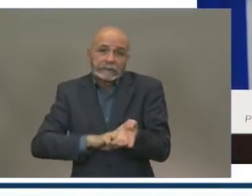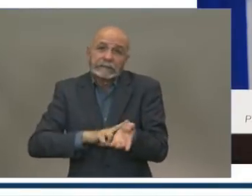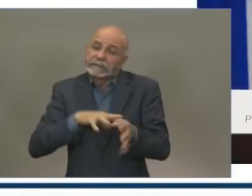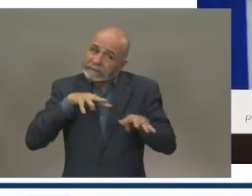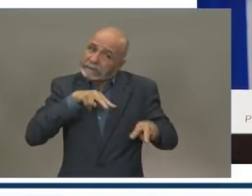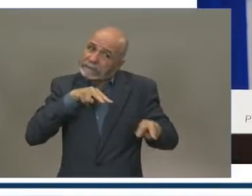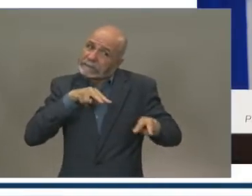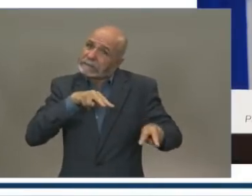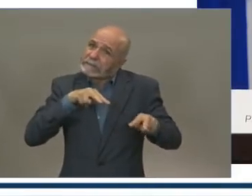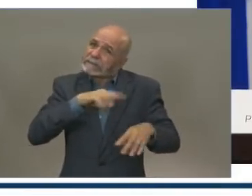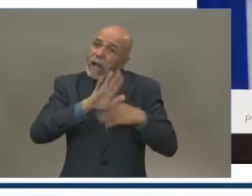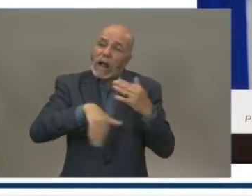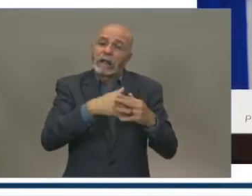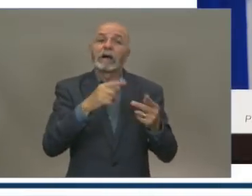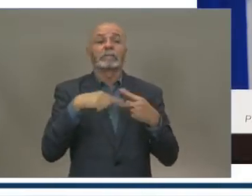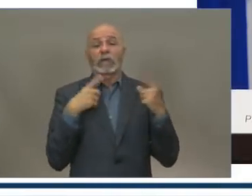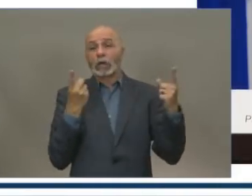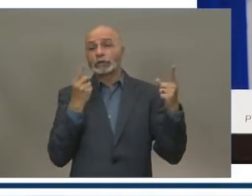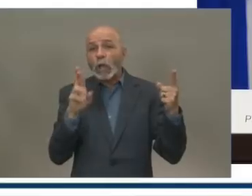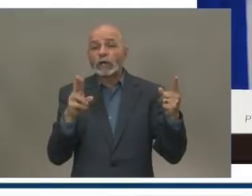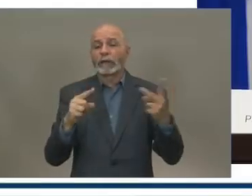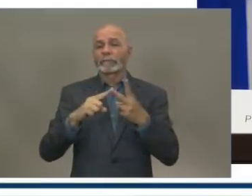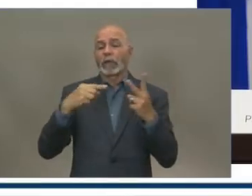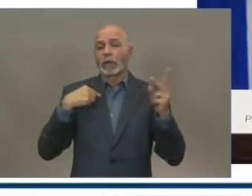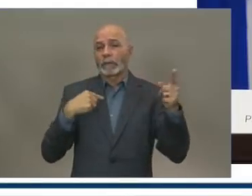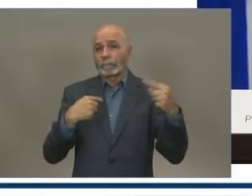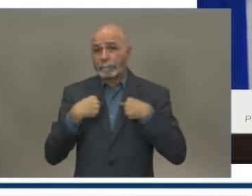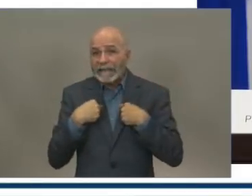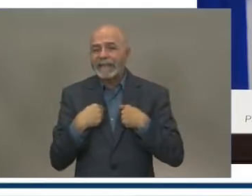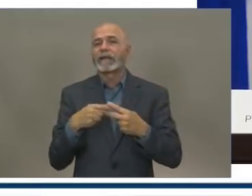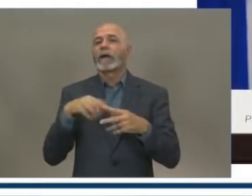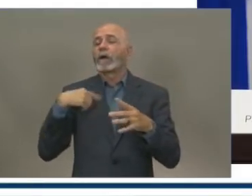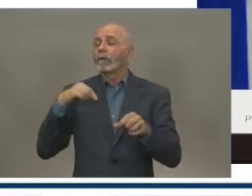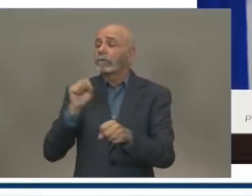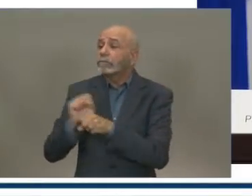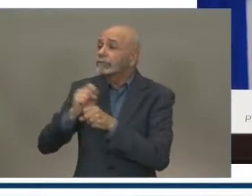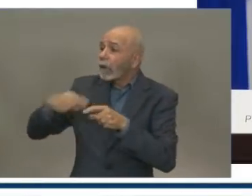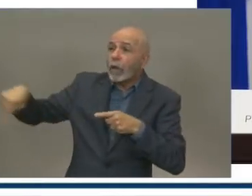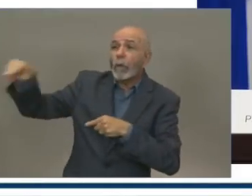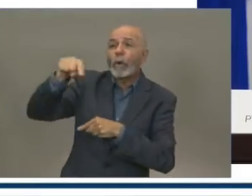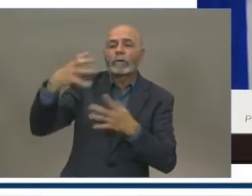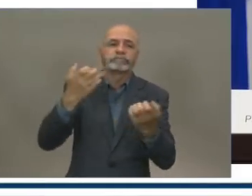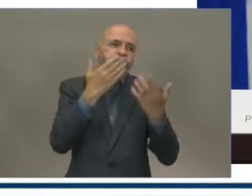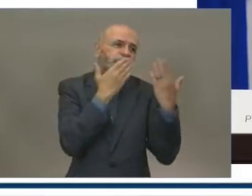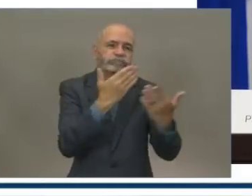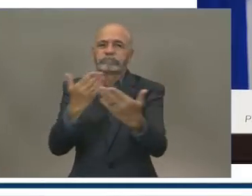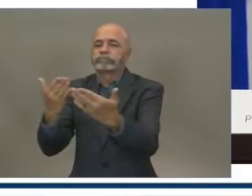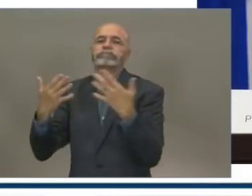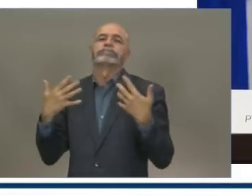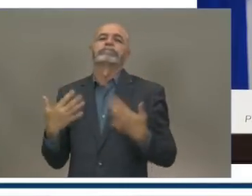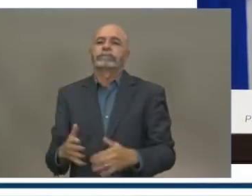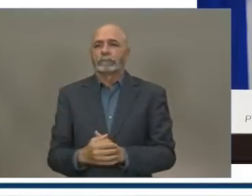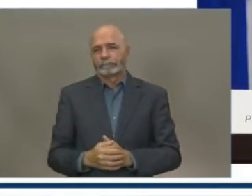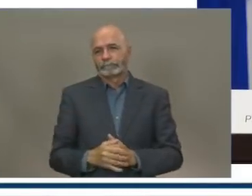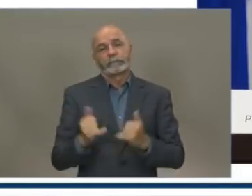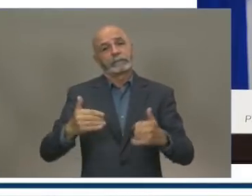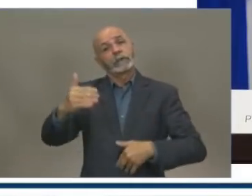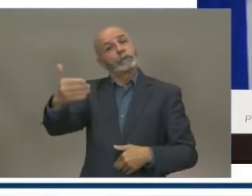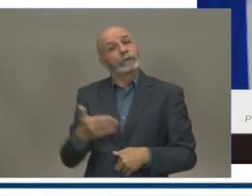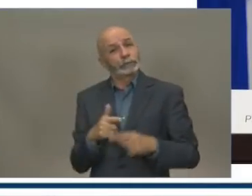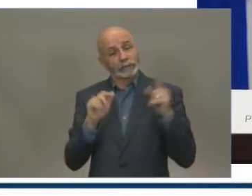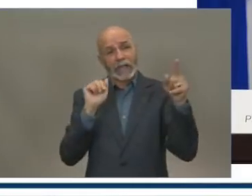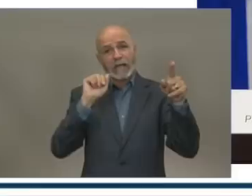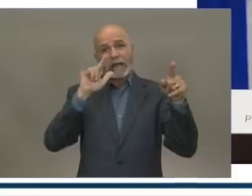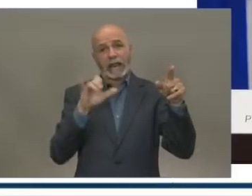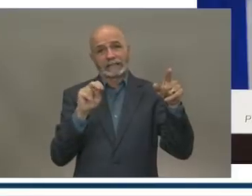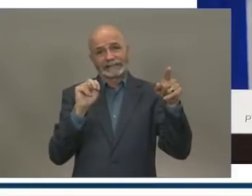team at Public Health and all Nova Scotians, I thank you. I also want to welcome Alyson Lamb, Executive Director